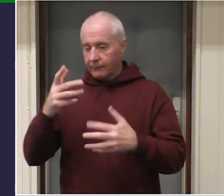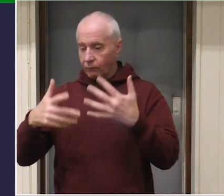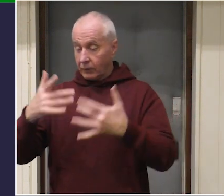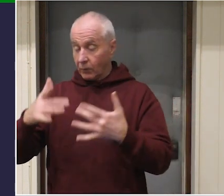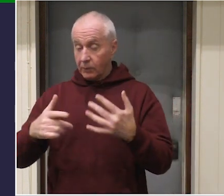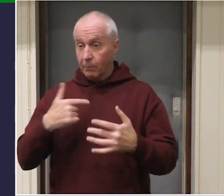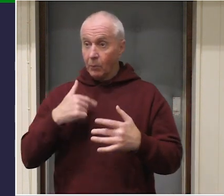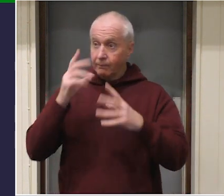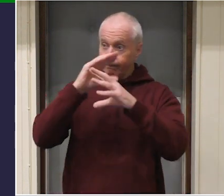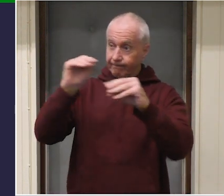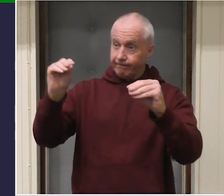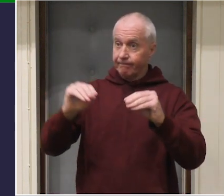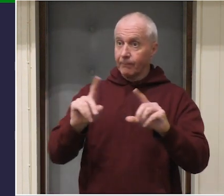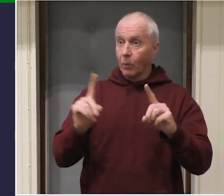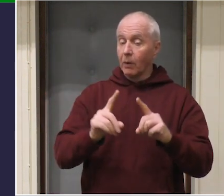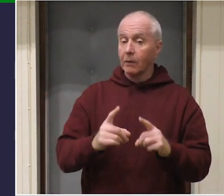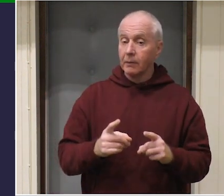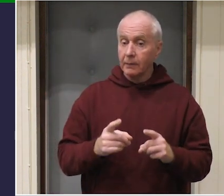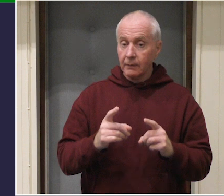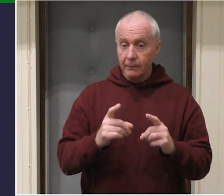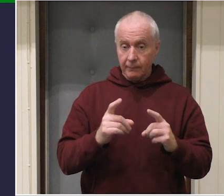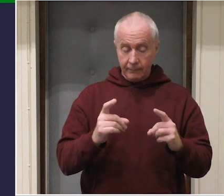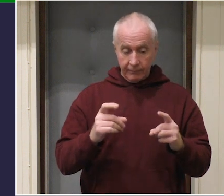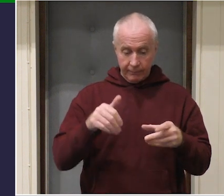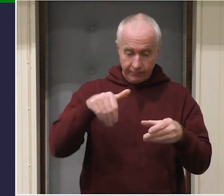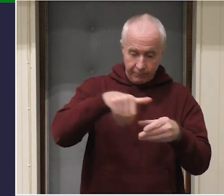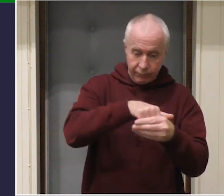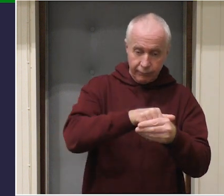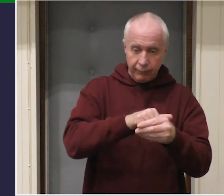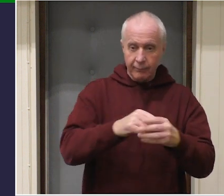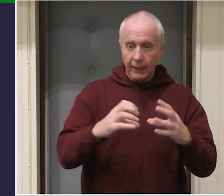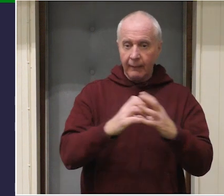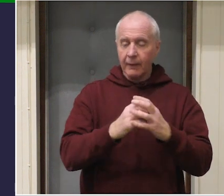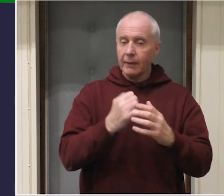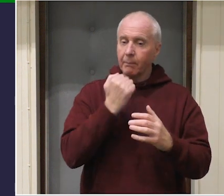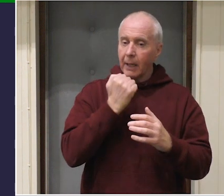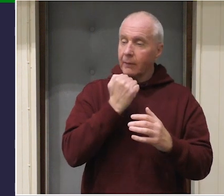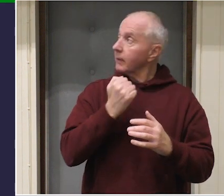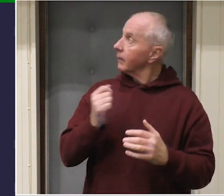impress upon you that inside all of this, there's a great pile of maths working.